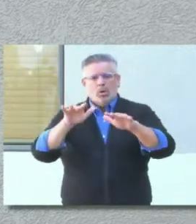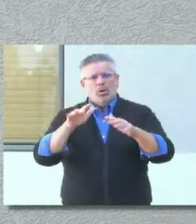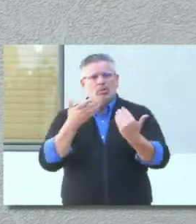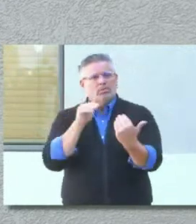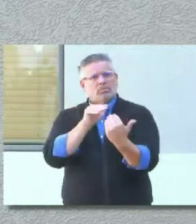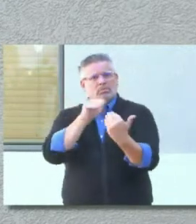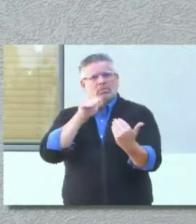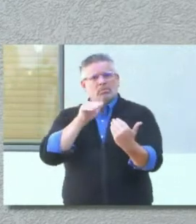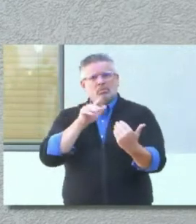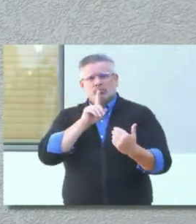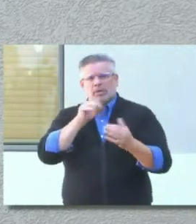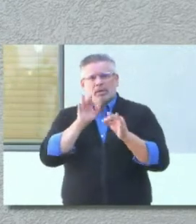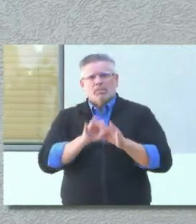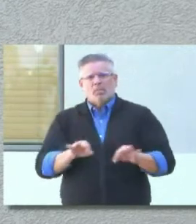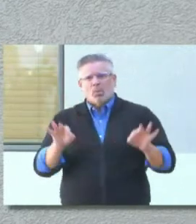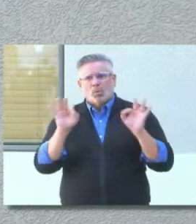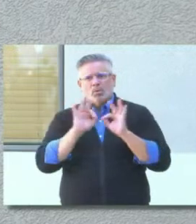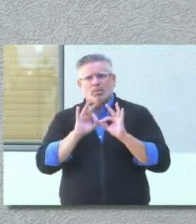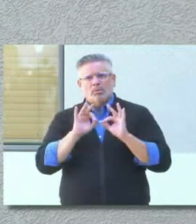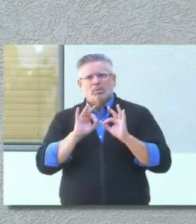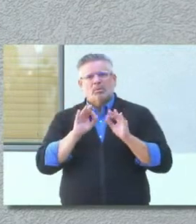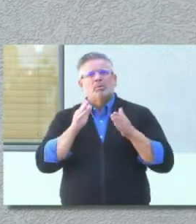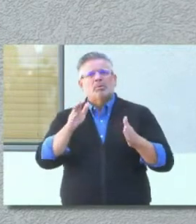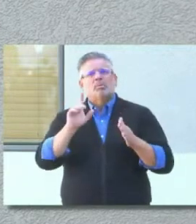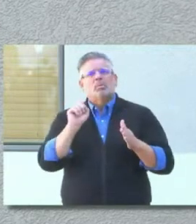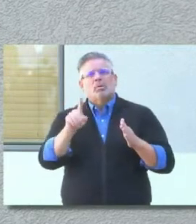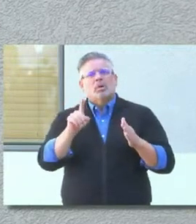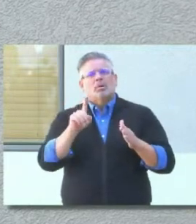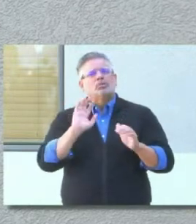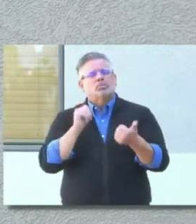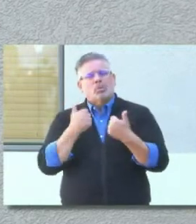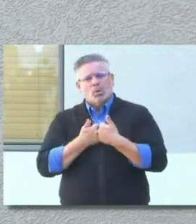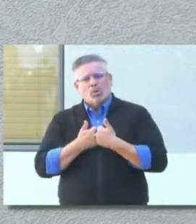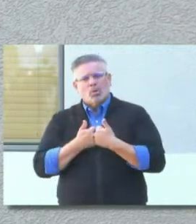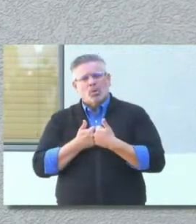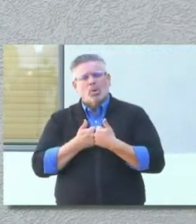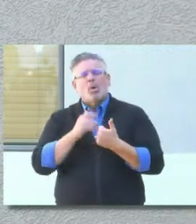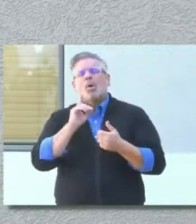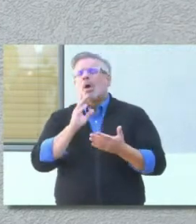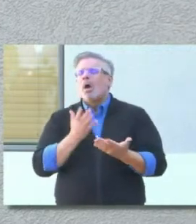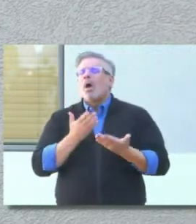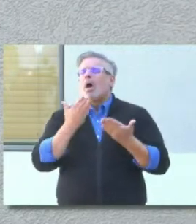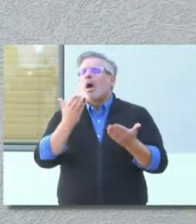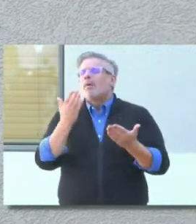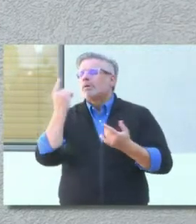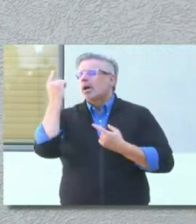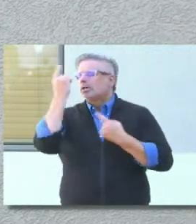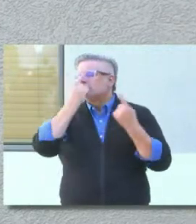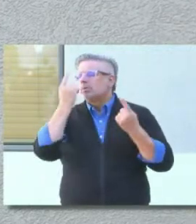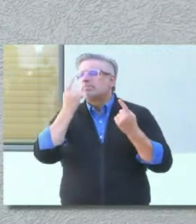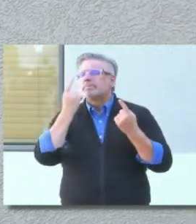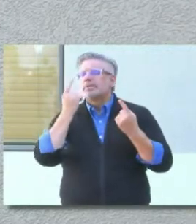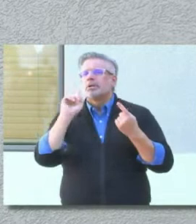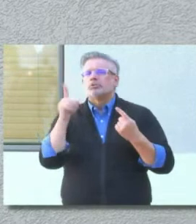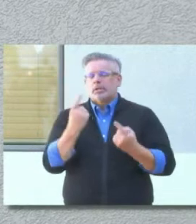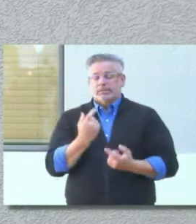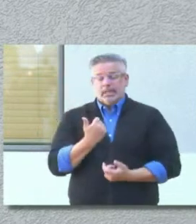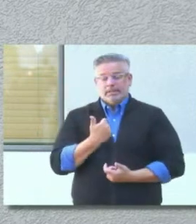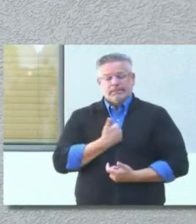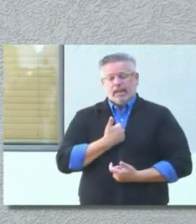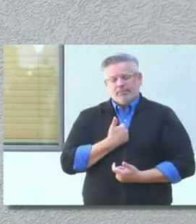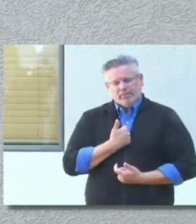And I think it's really important in terms of the question you posed that I would offer some consideration beyond just the self.